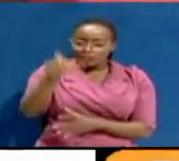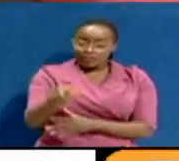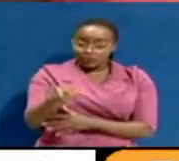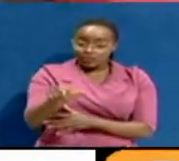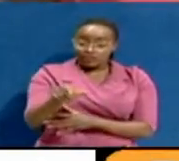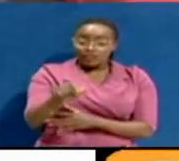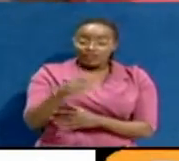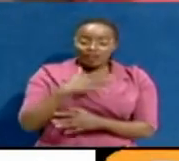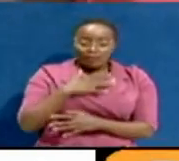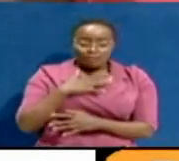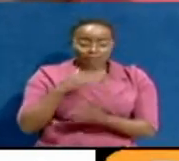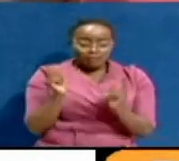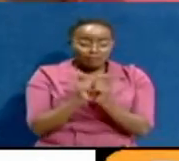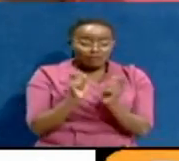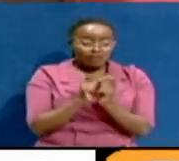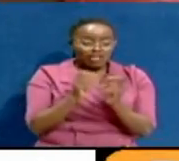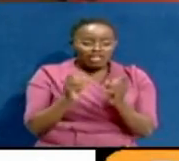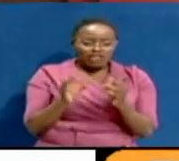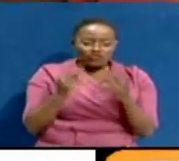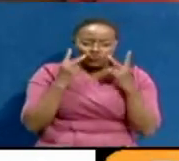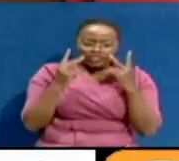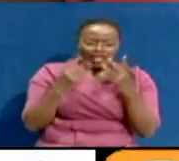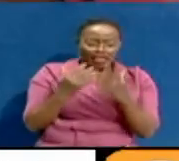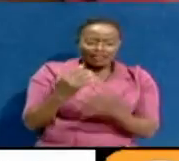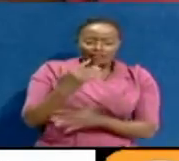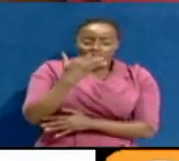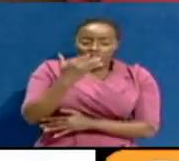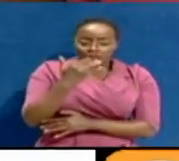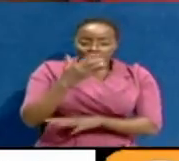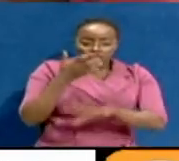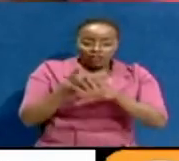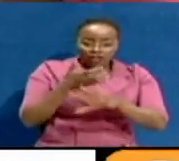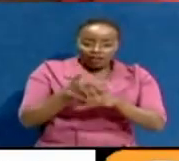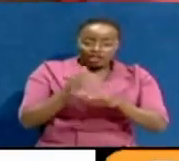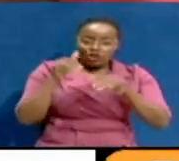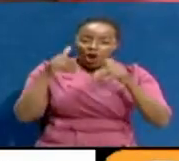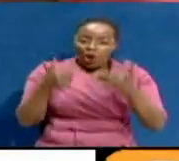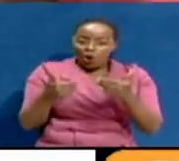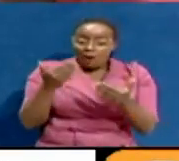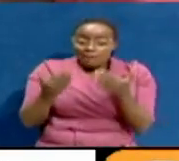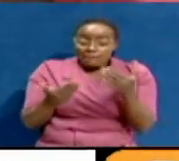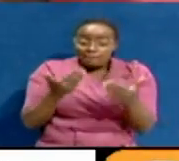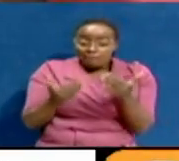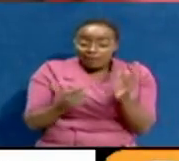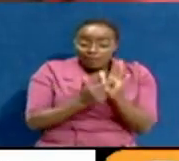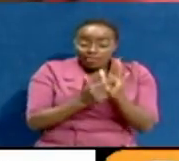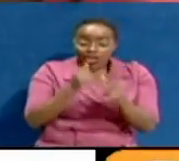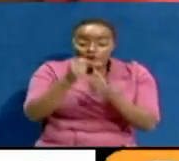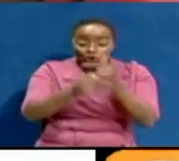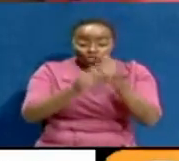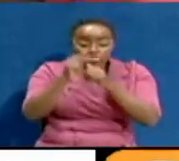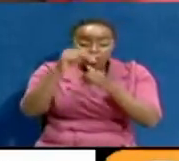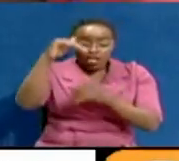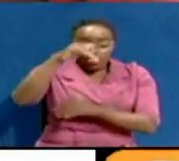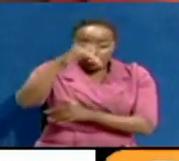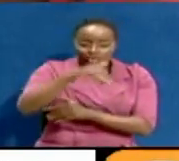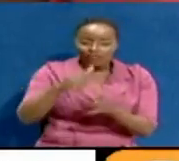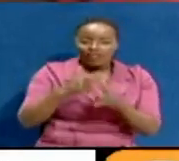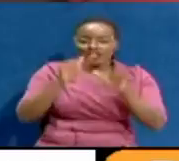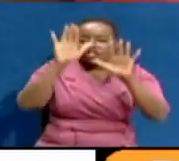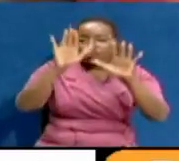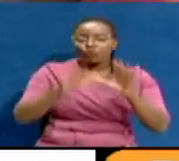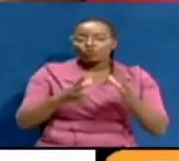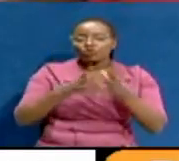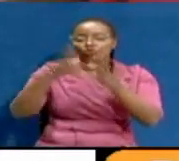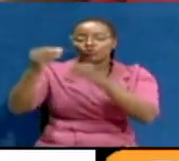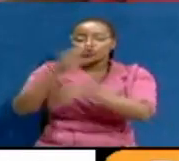gets chest pain, if you notice any difficulty in breathing, or if the symptoms keep worsening, then it is important